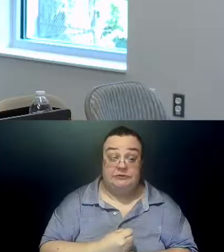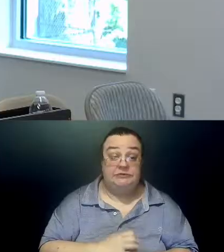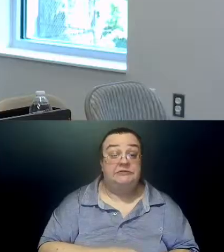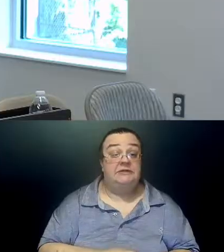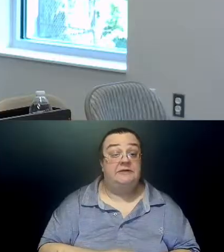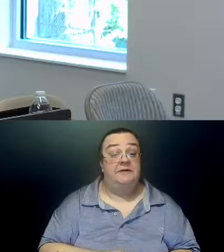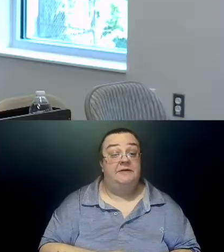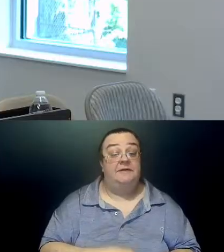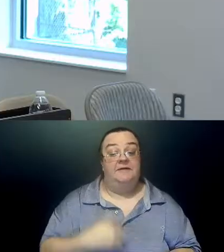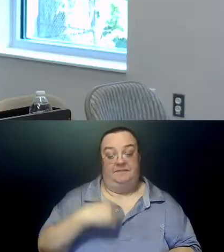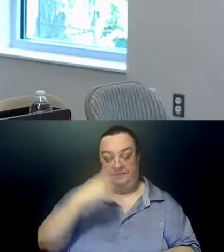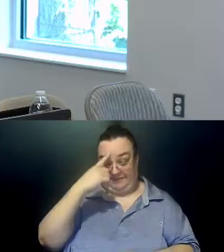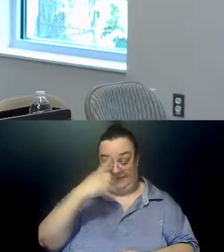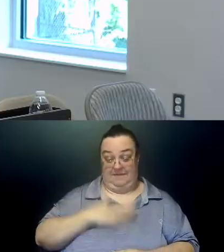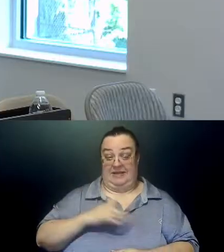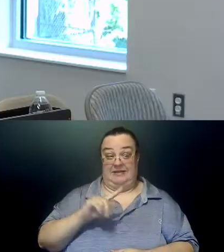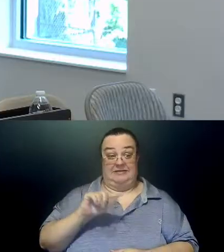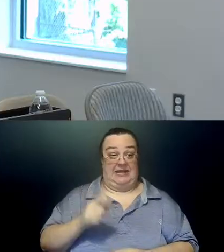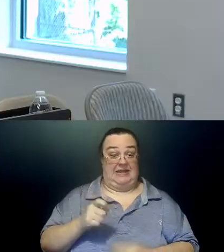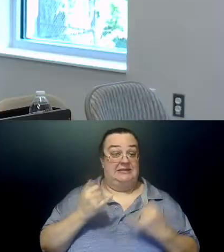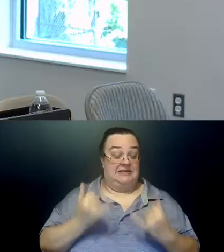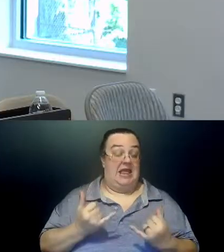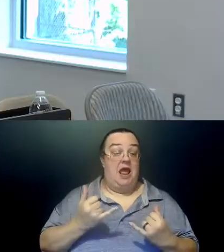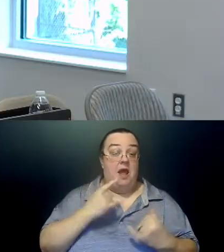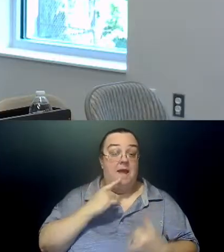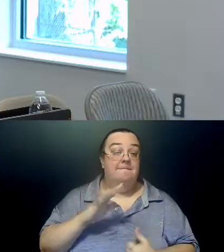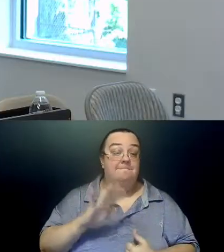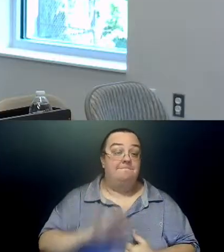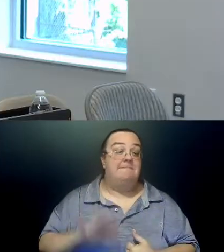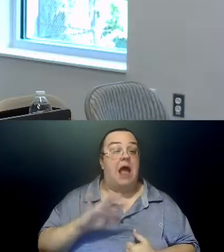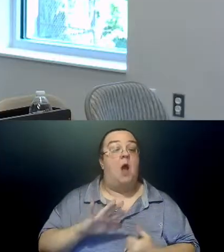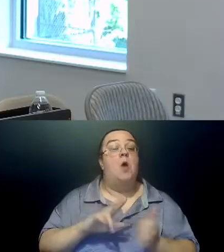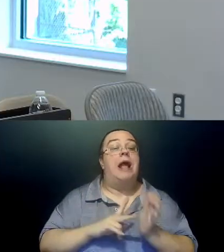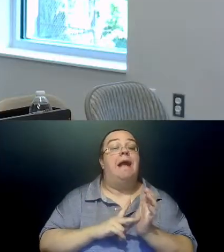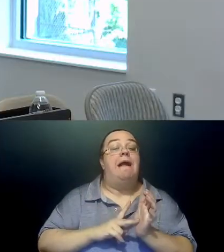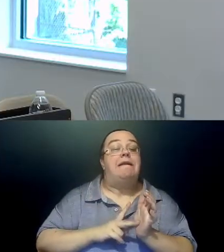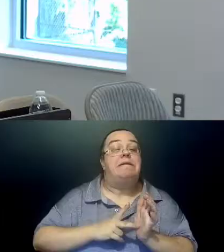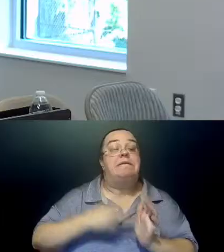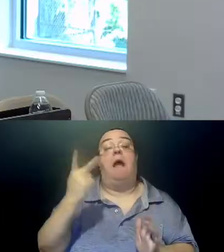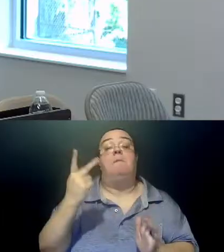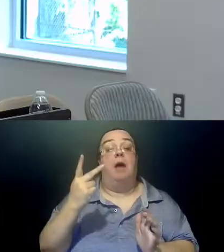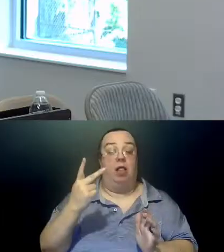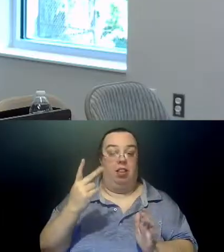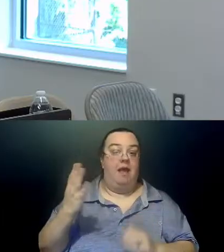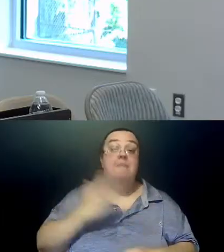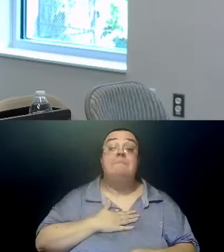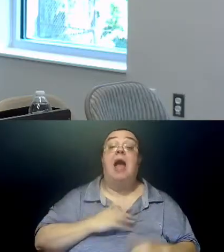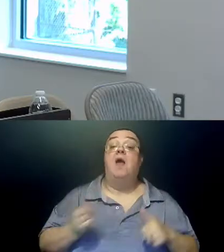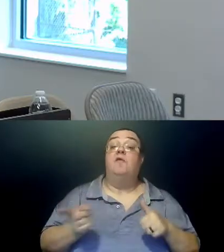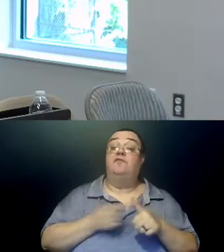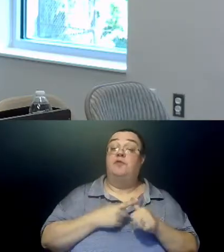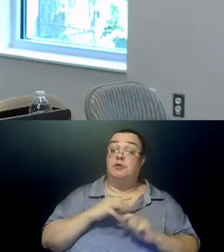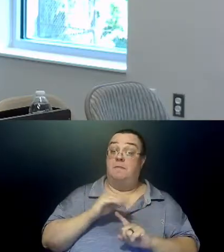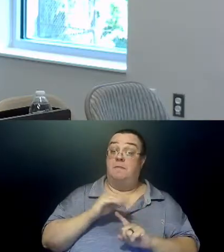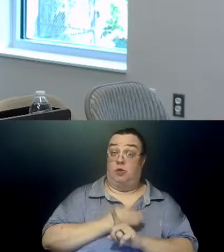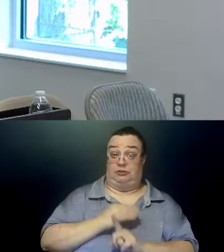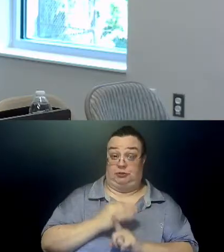my taxes now are approximately double what my first mortgage was.